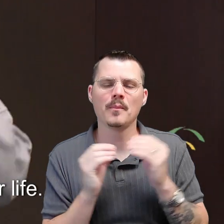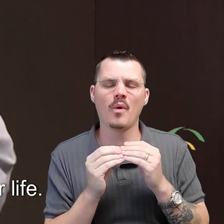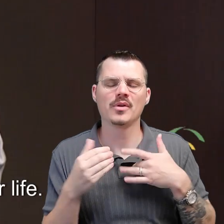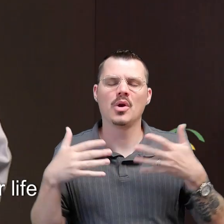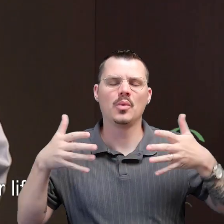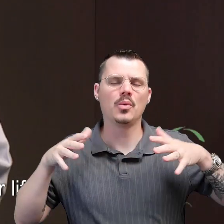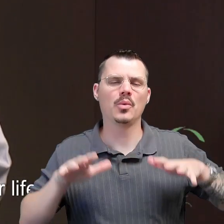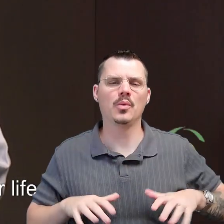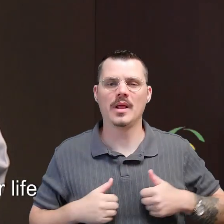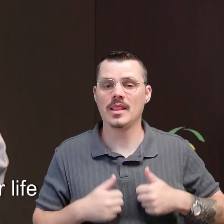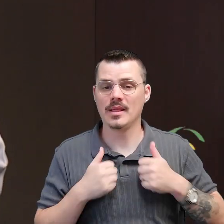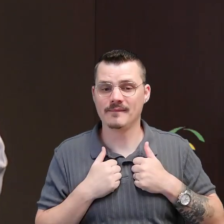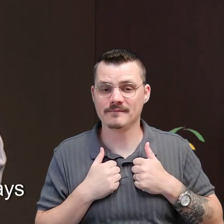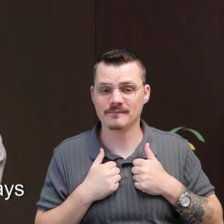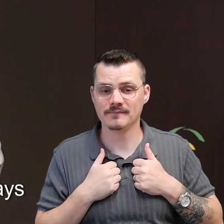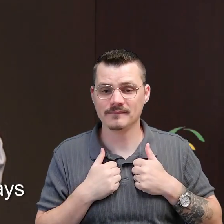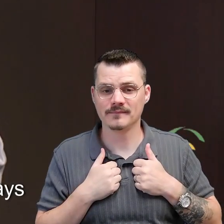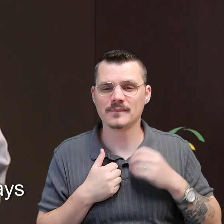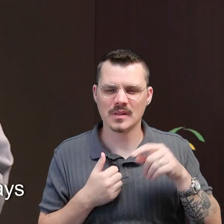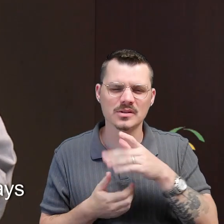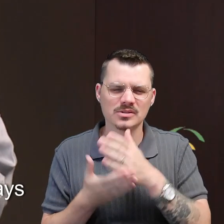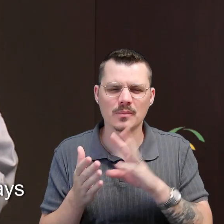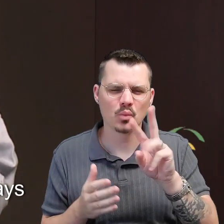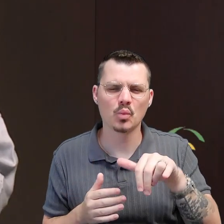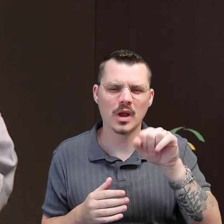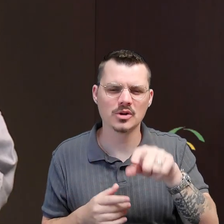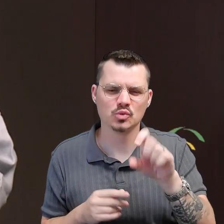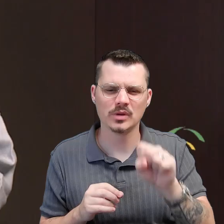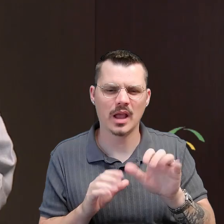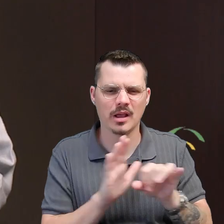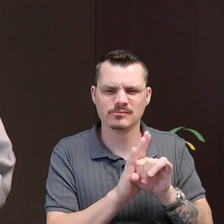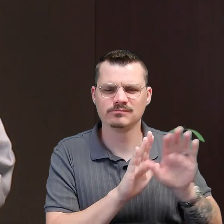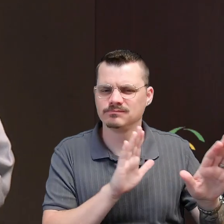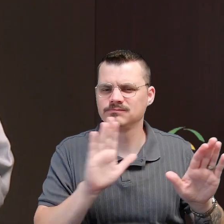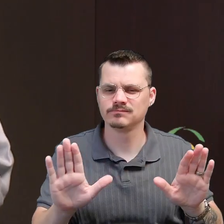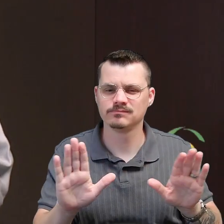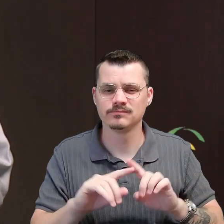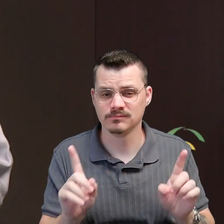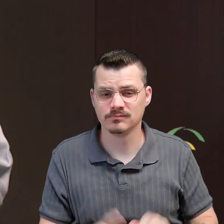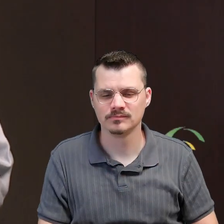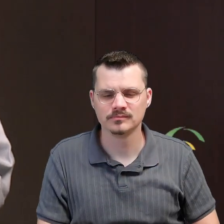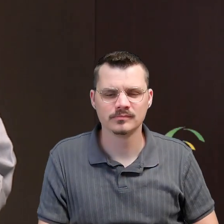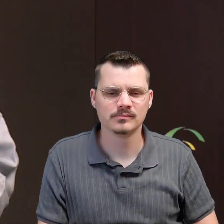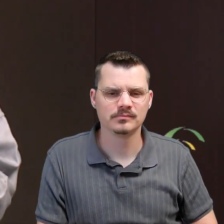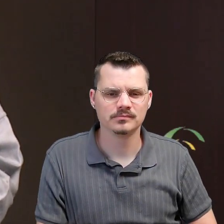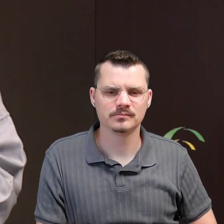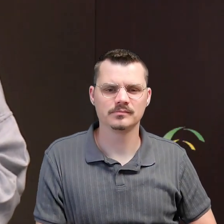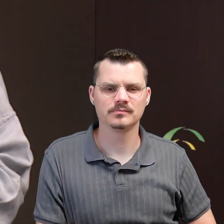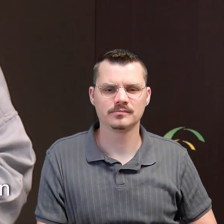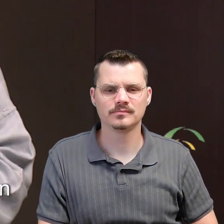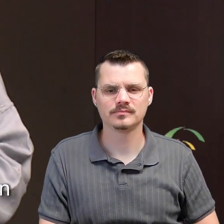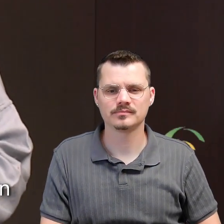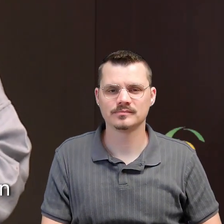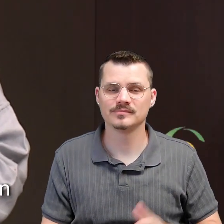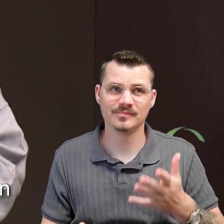more peaceful way of living their life. And they believe those are some ways to make those distinctions.